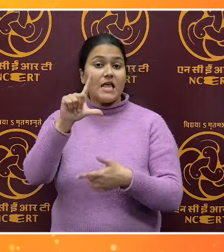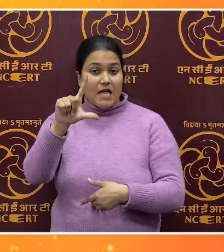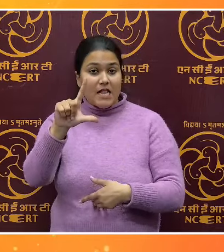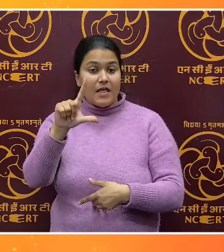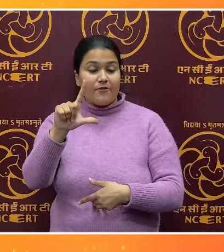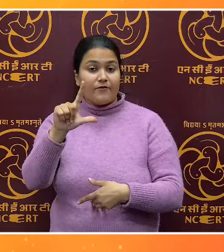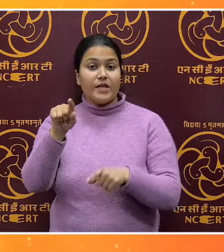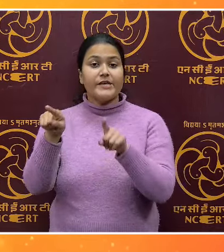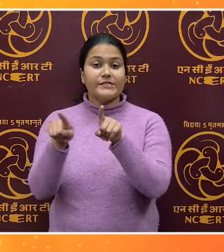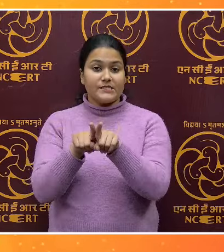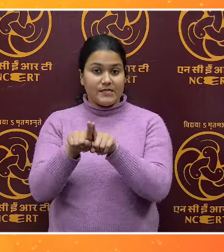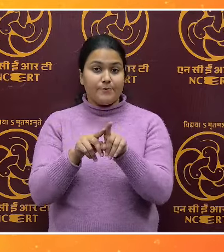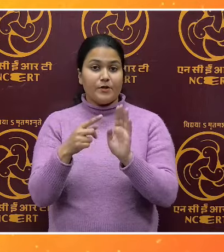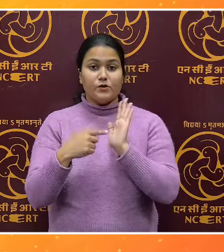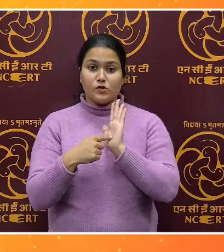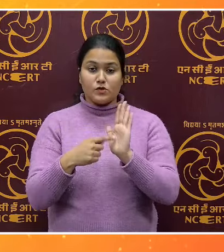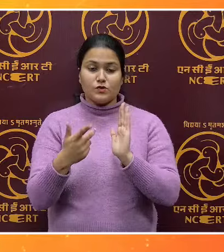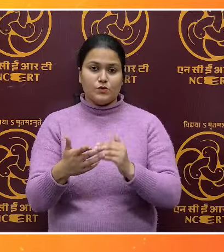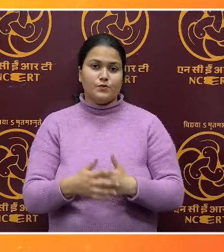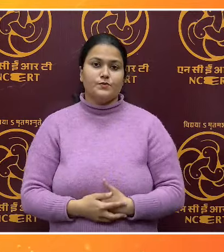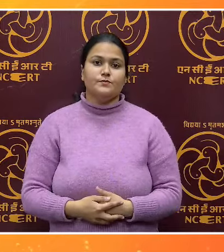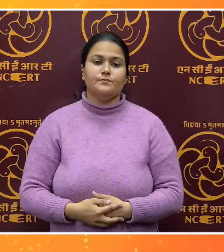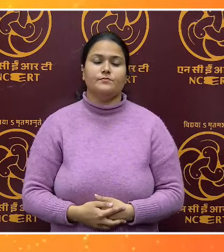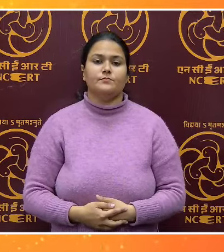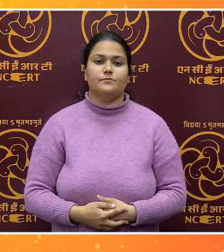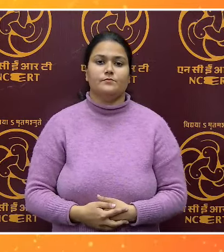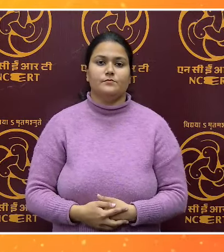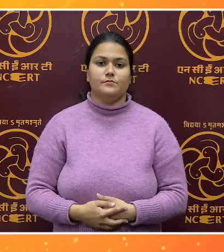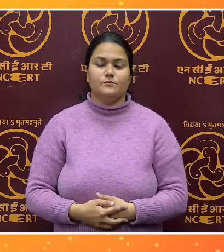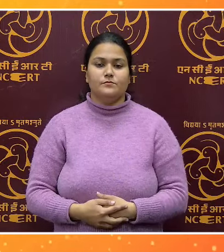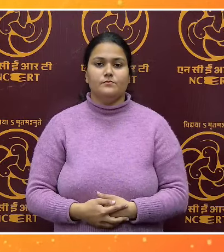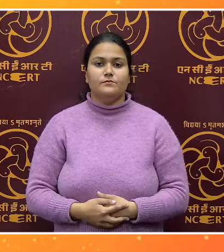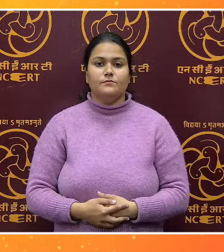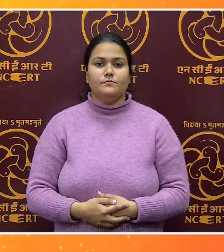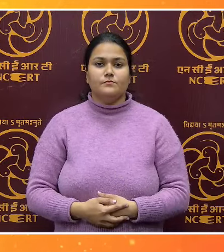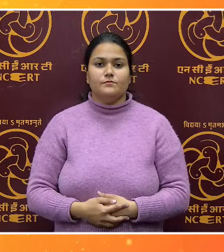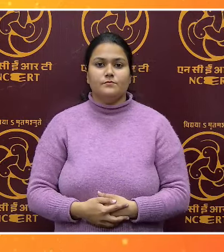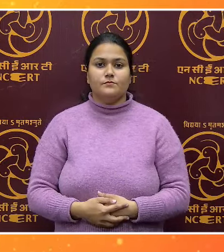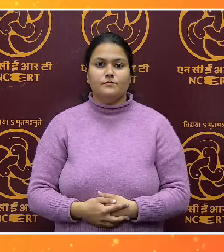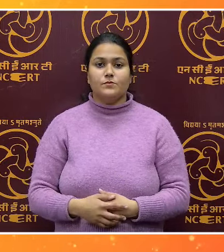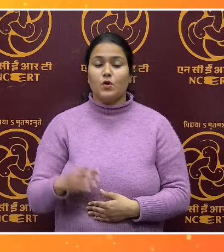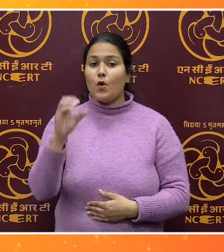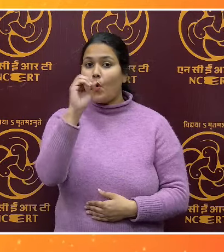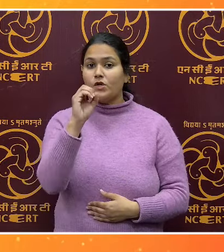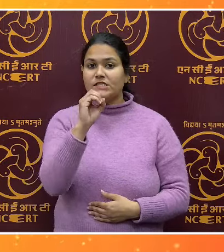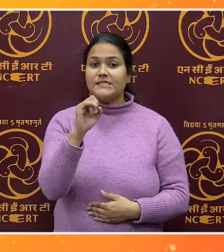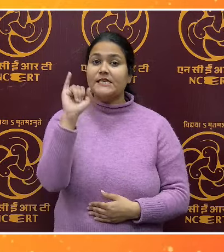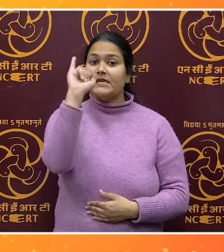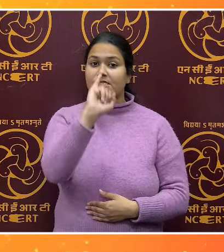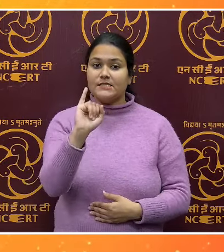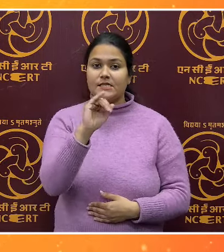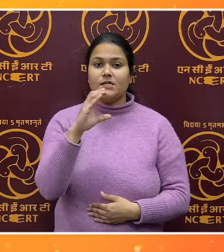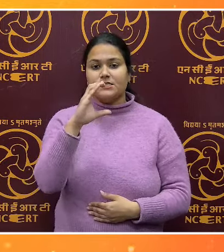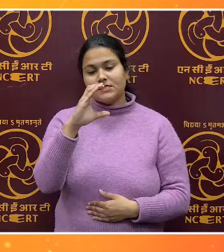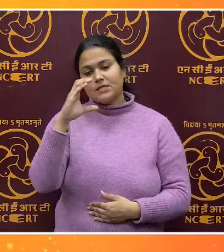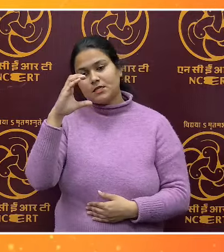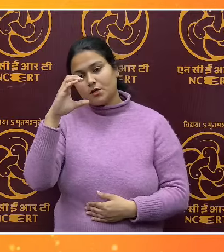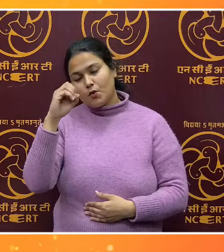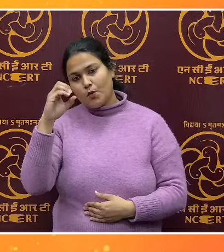have example like that, oxalate ion. Oxalate ion having COO